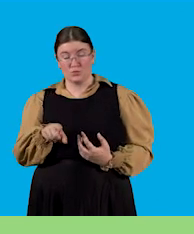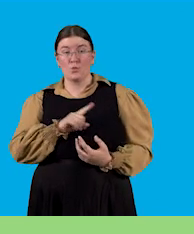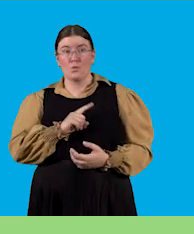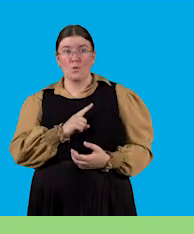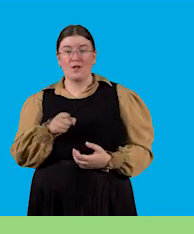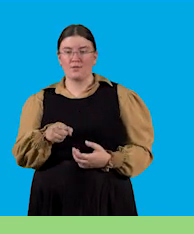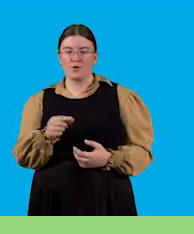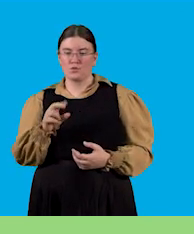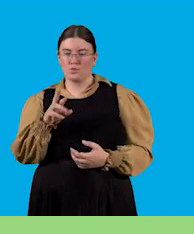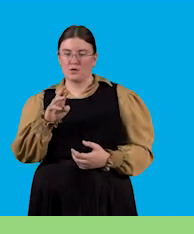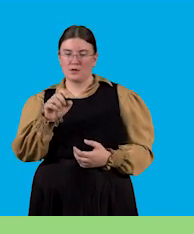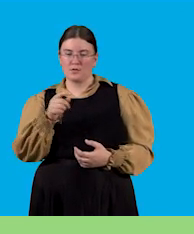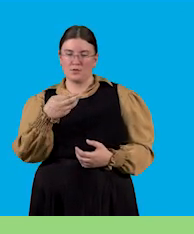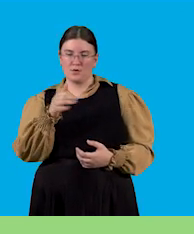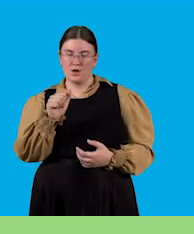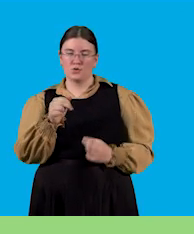urethra.